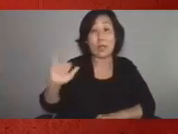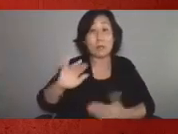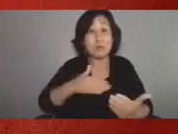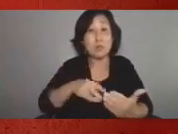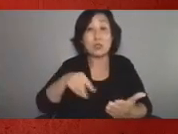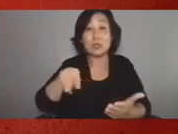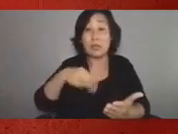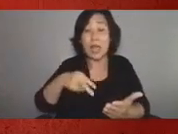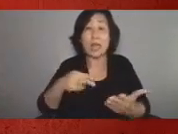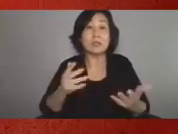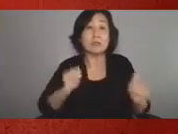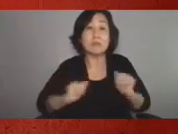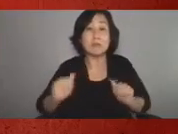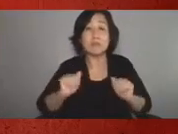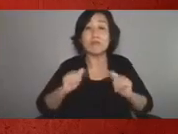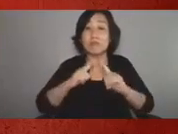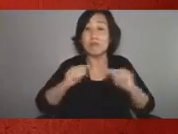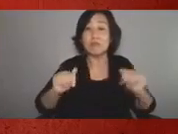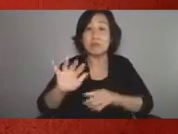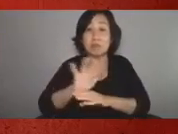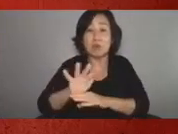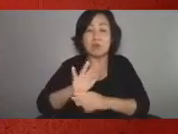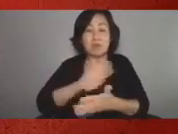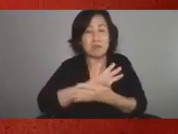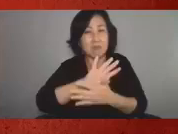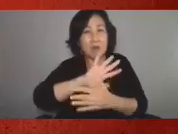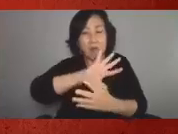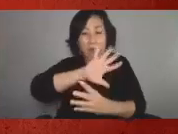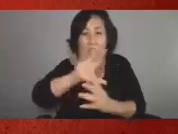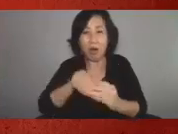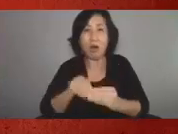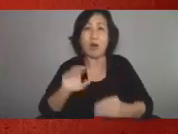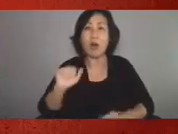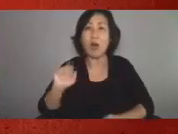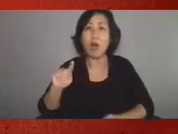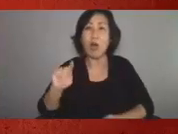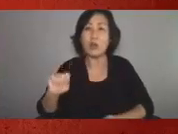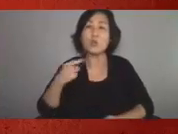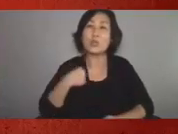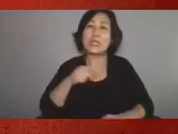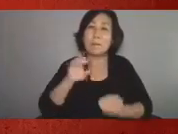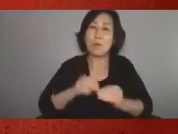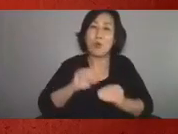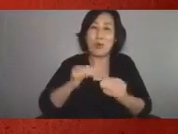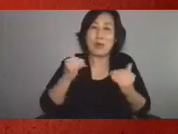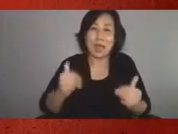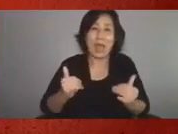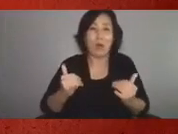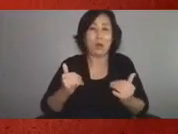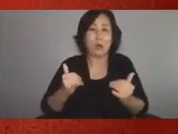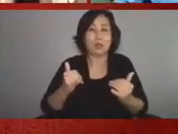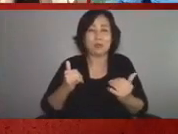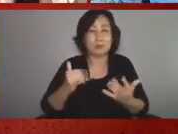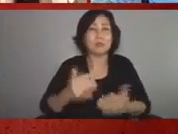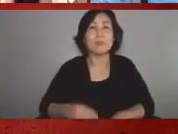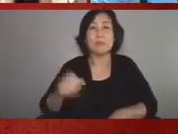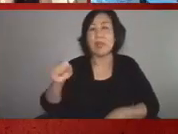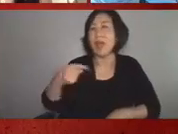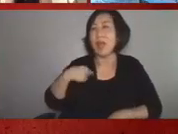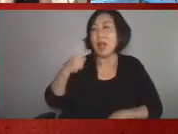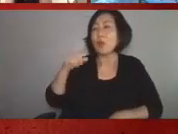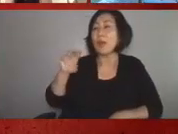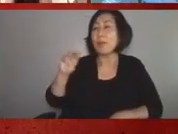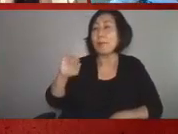it's music or film, or it's, you know, we need it more and more now. So, and I like